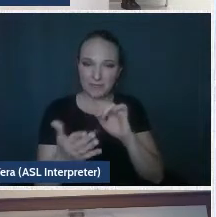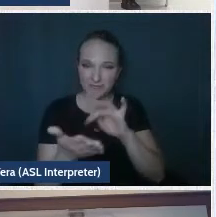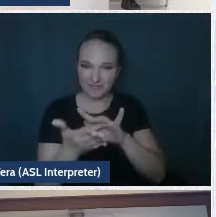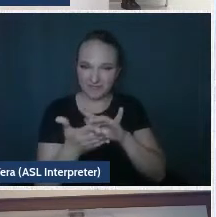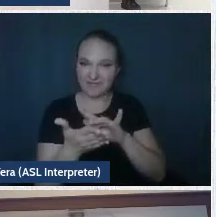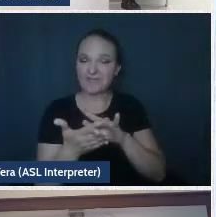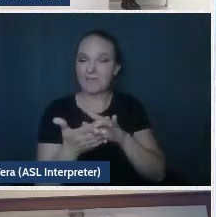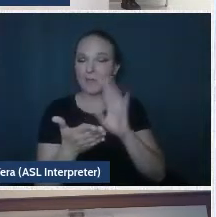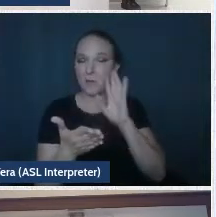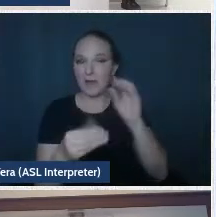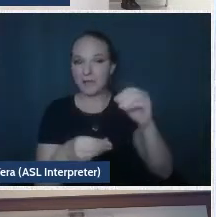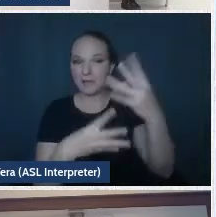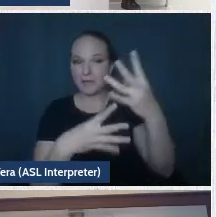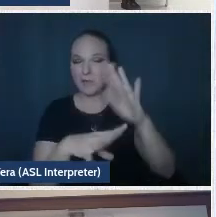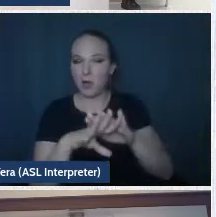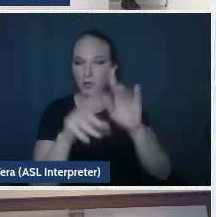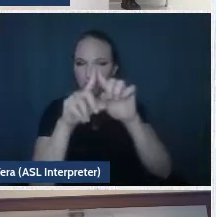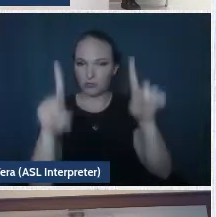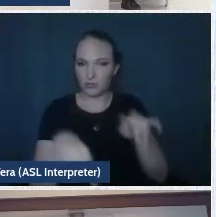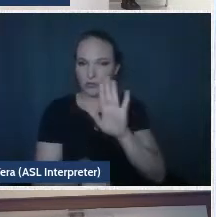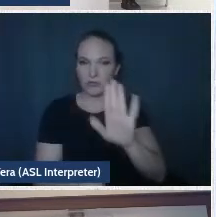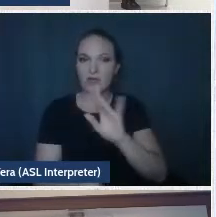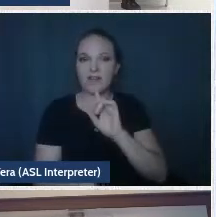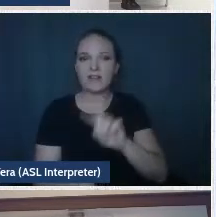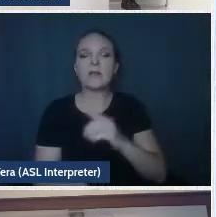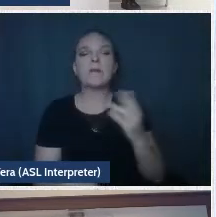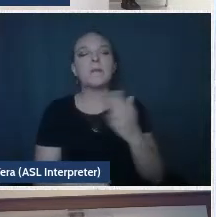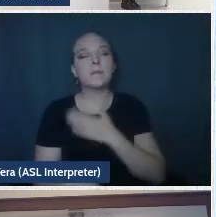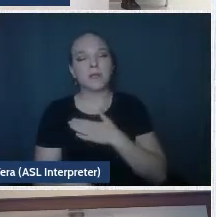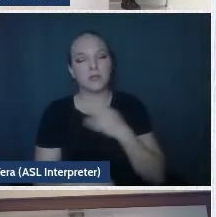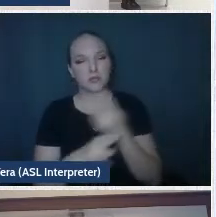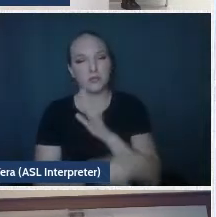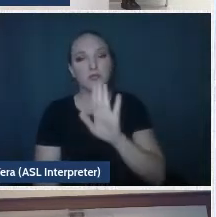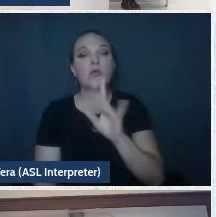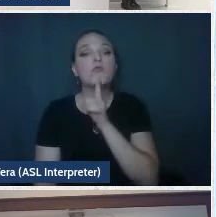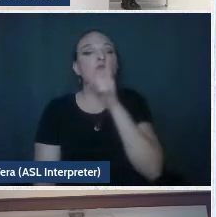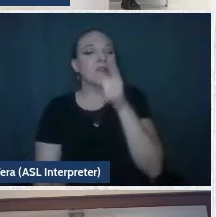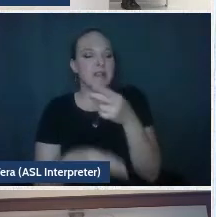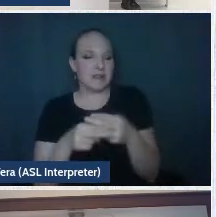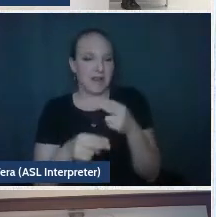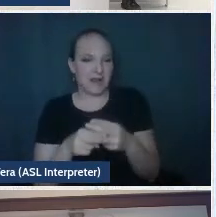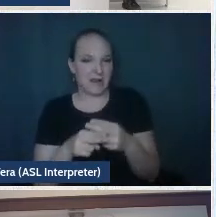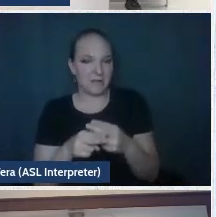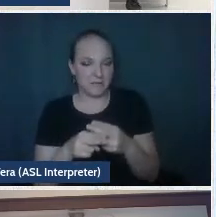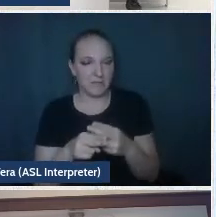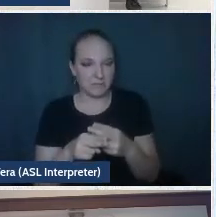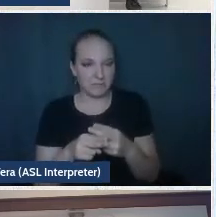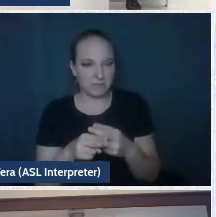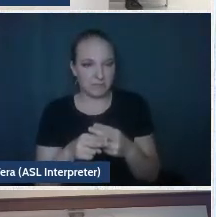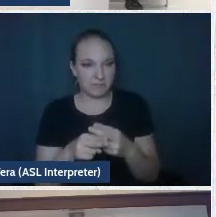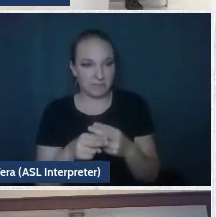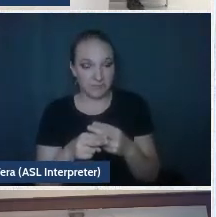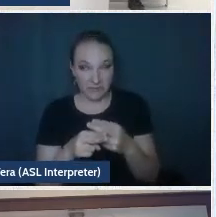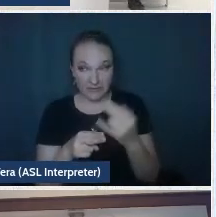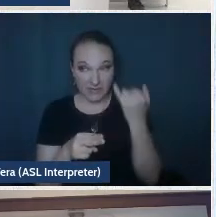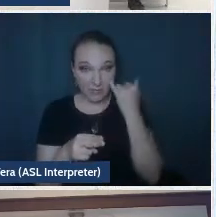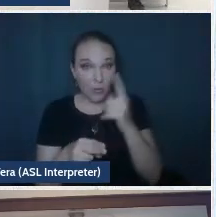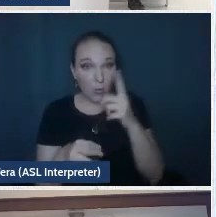game. Please enter your real name, as we'll need that to provide prizes to the